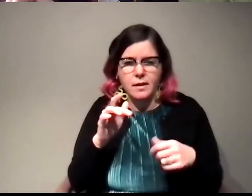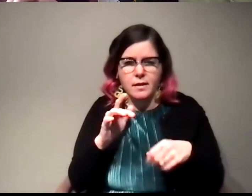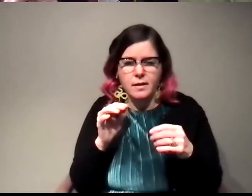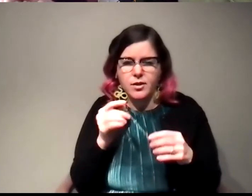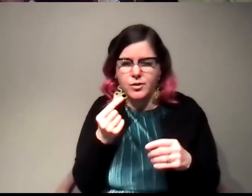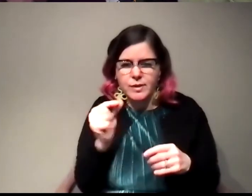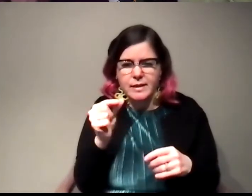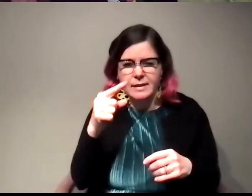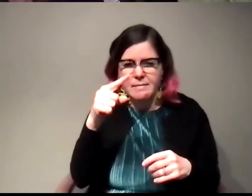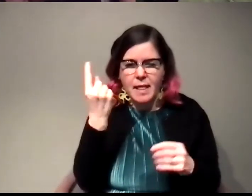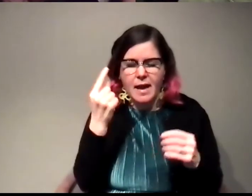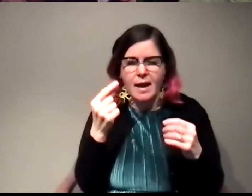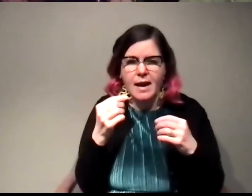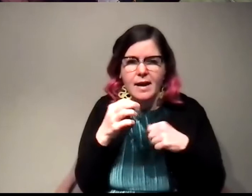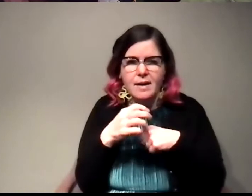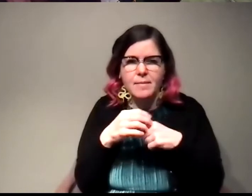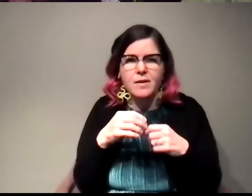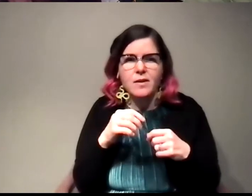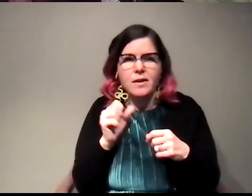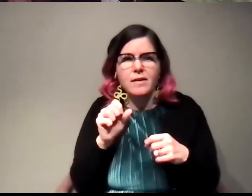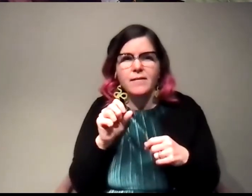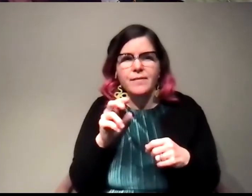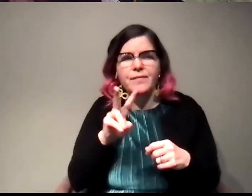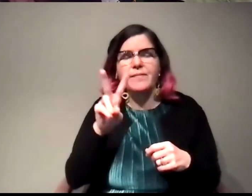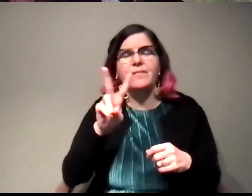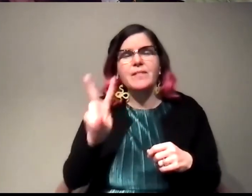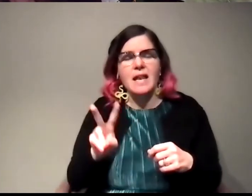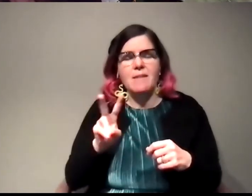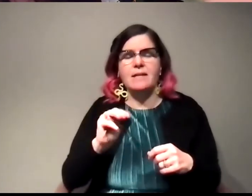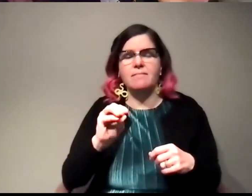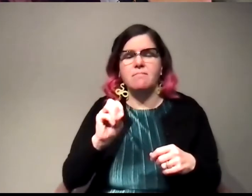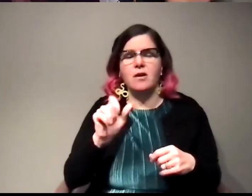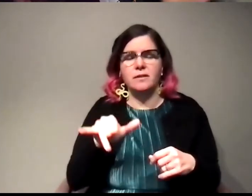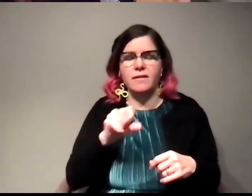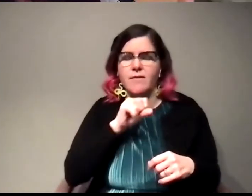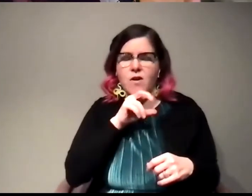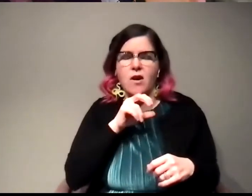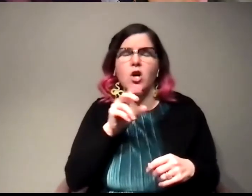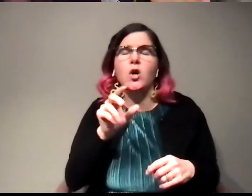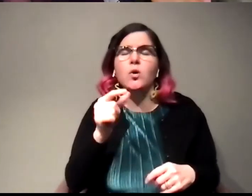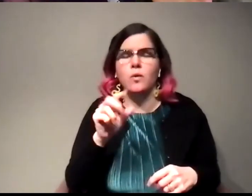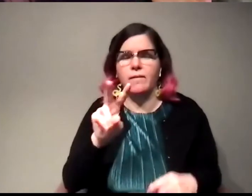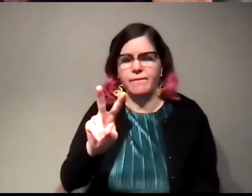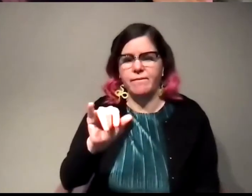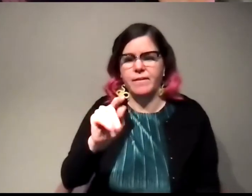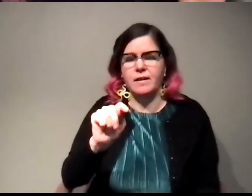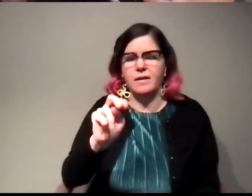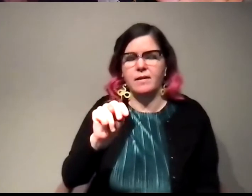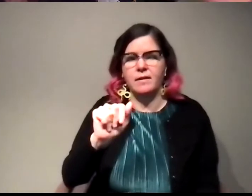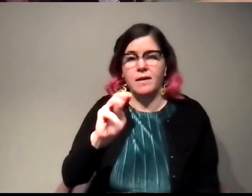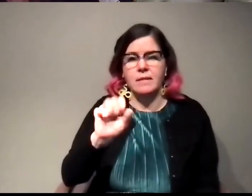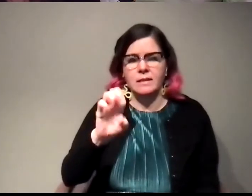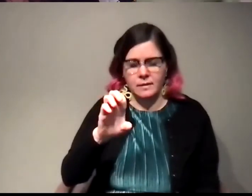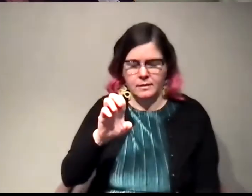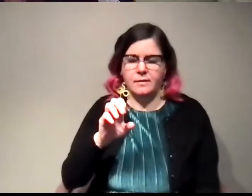black. I do. It's the Vietnamese mossy frog. That might be what you're thinking of. And everybody Google it. They're so cute. They're